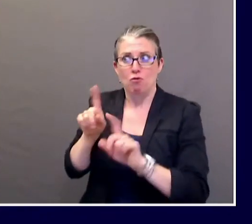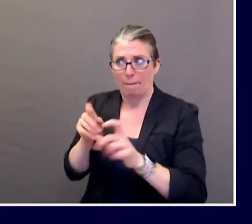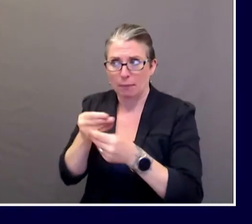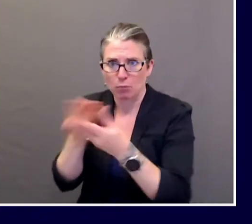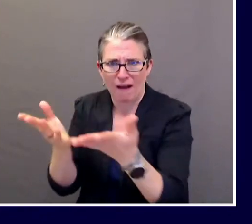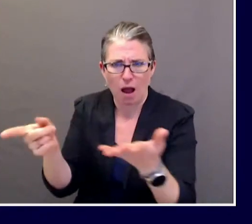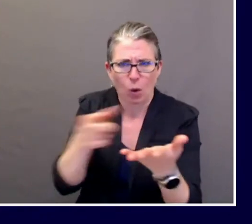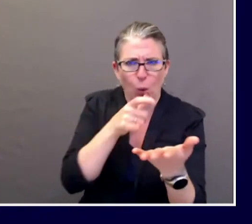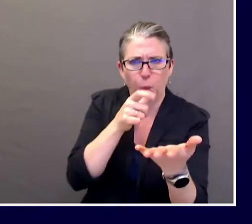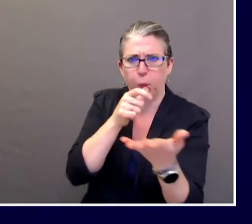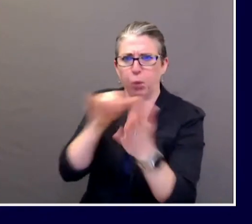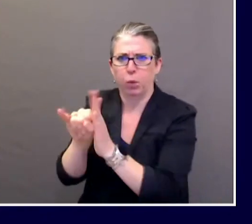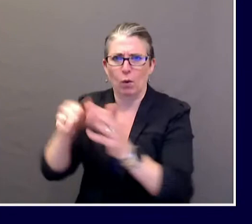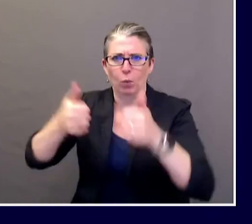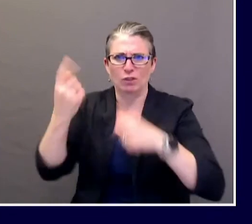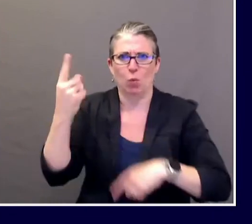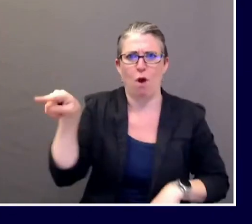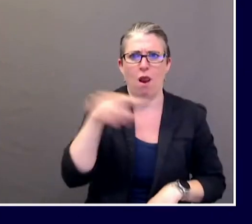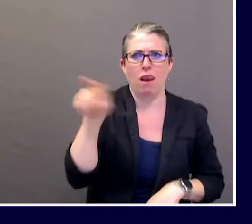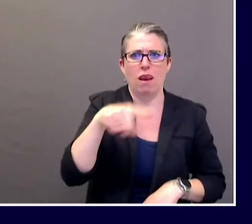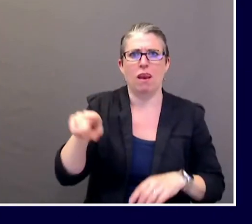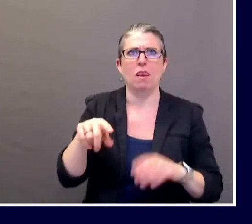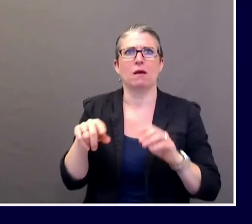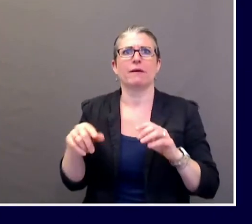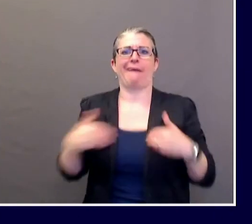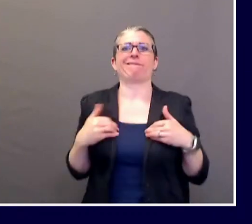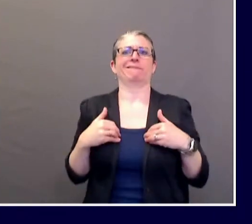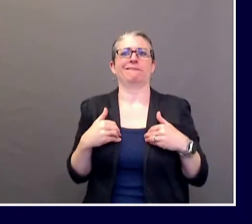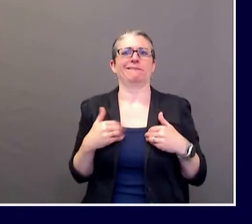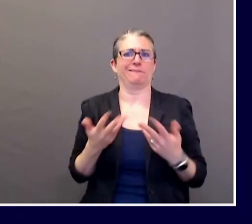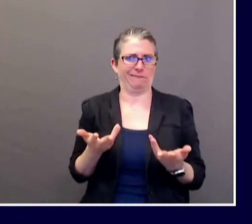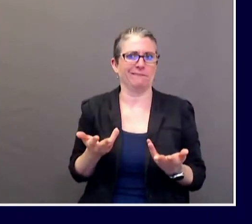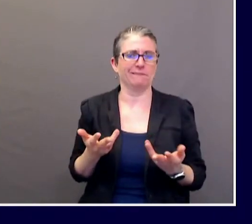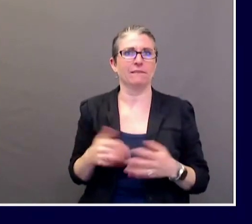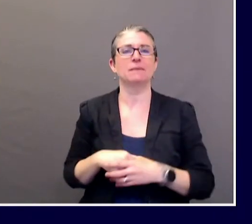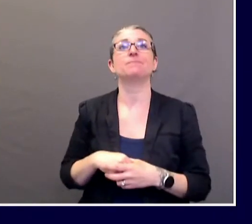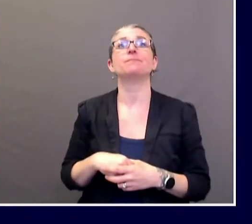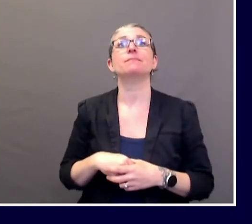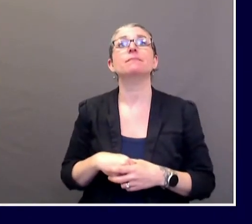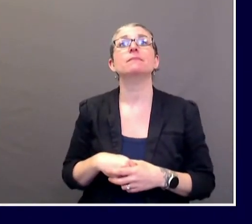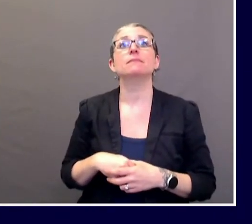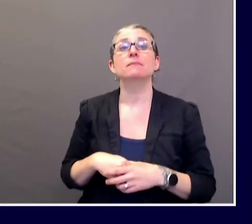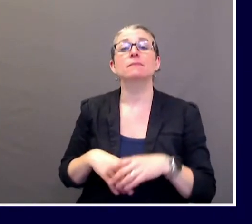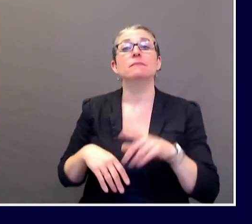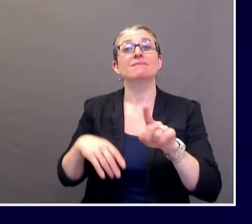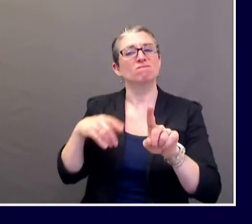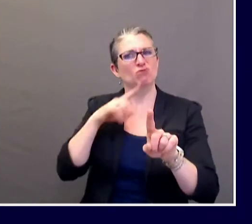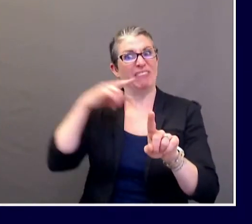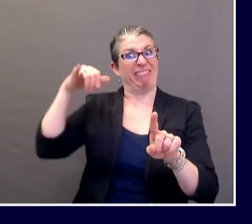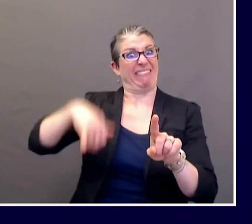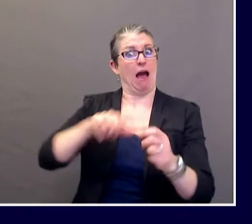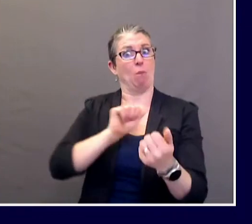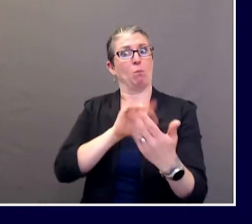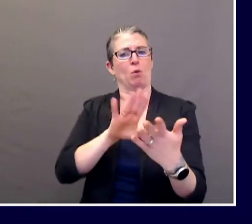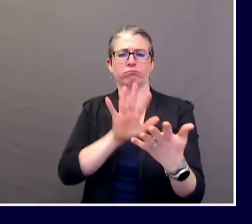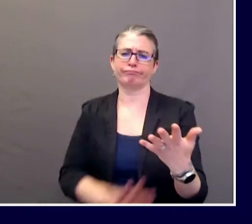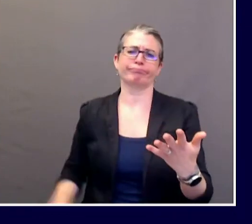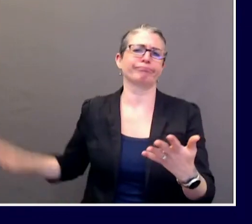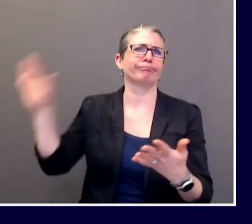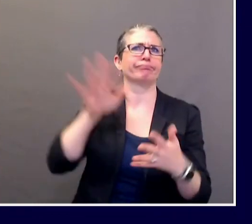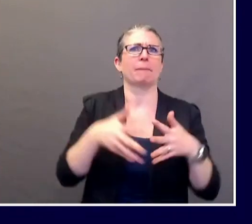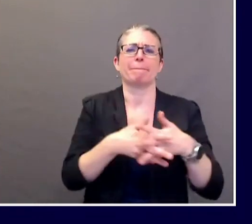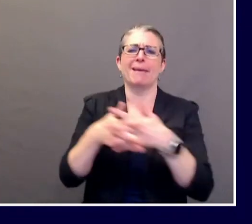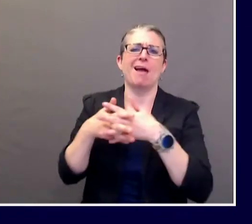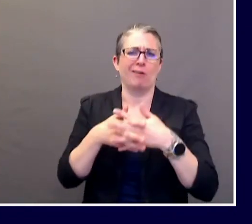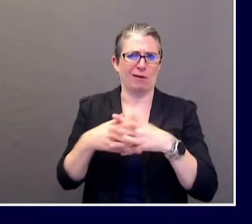services. The program is used by hundreds of schools across the country, and in Maine, the testing will be an option